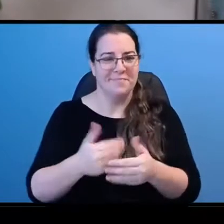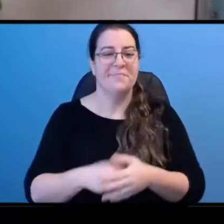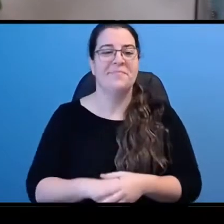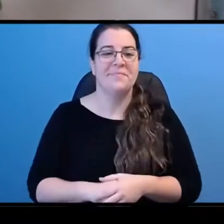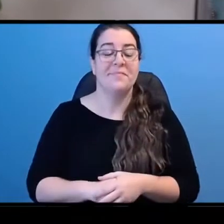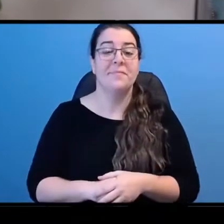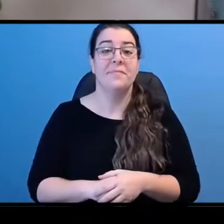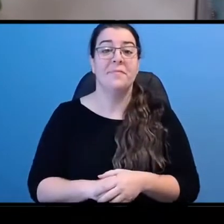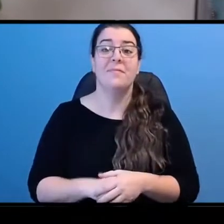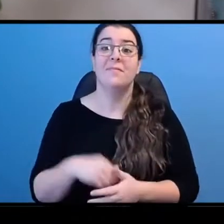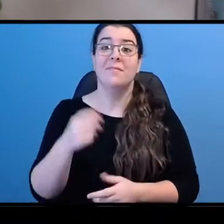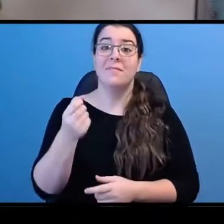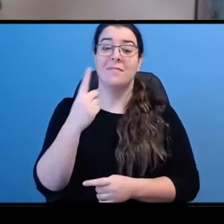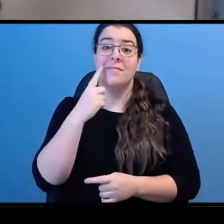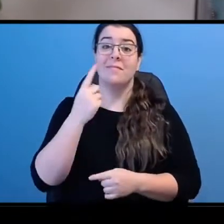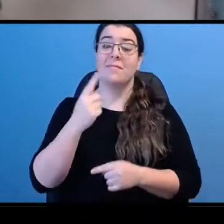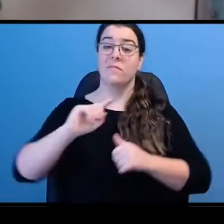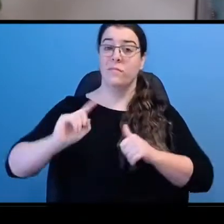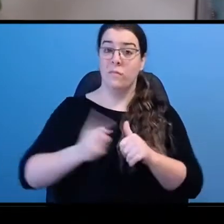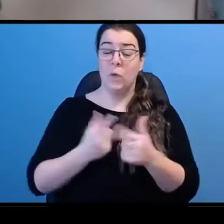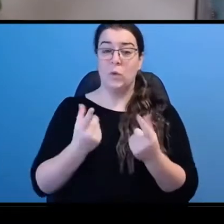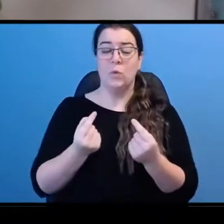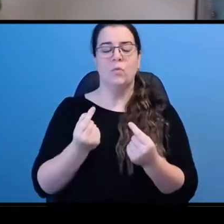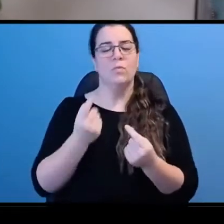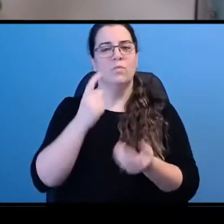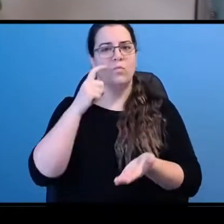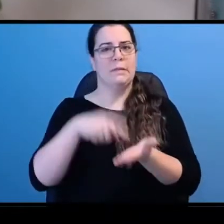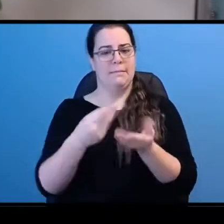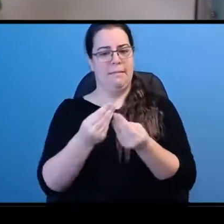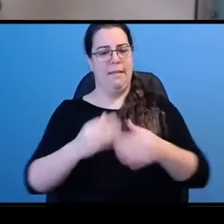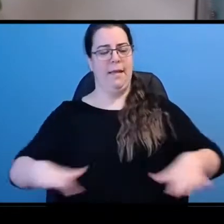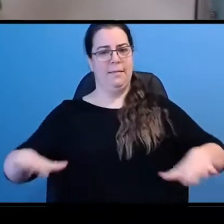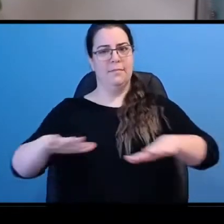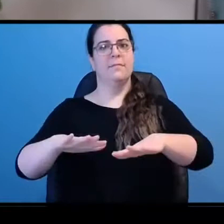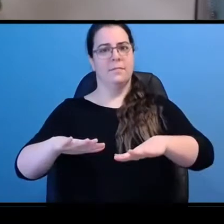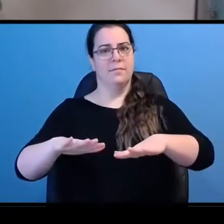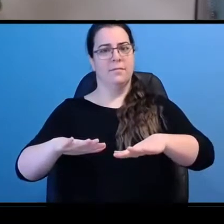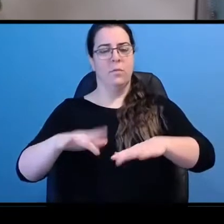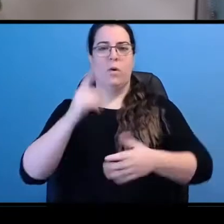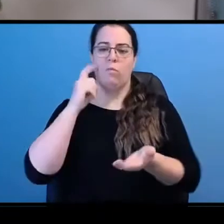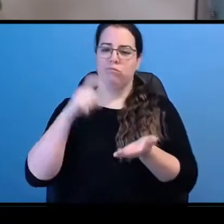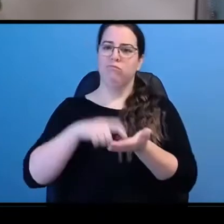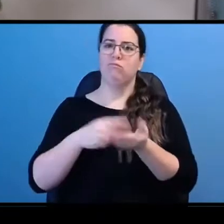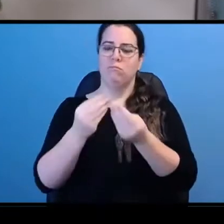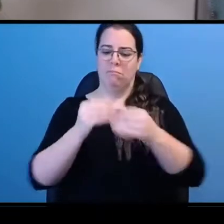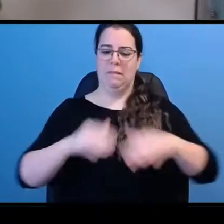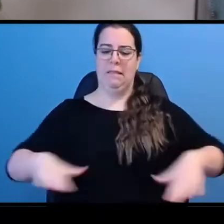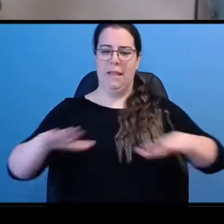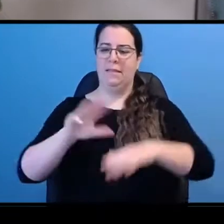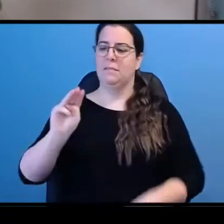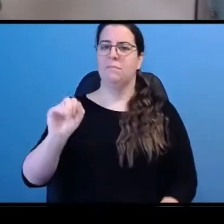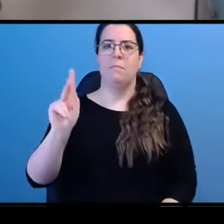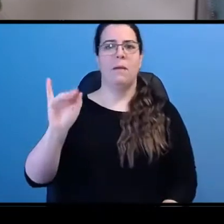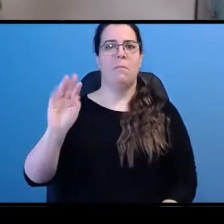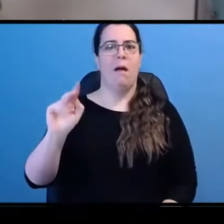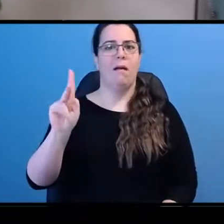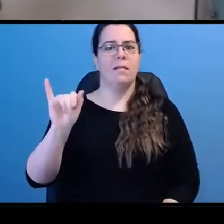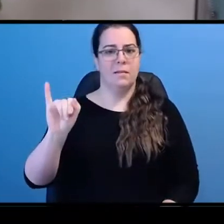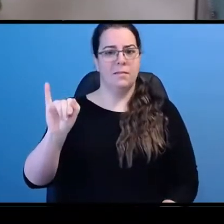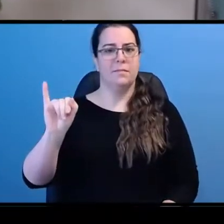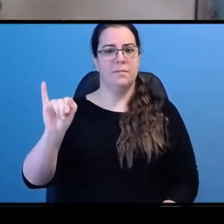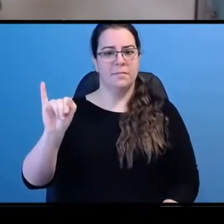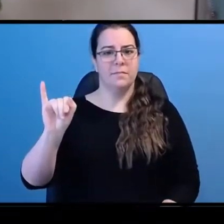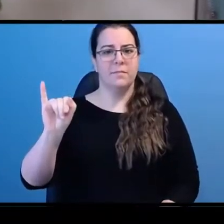land acknowledgement. So we would like to begin by acknowledging that we are in Mi'kma'ki, the ancestral and unceded territory of the